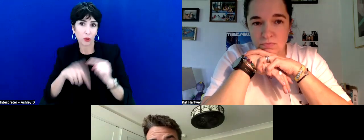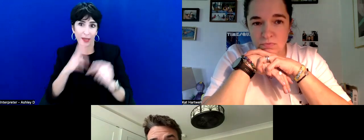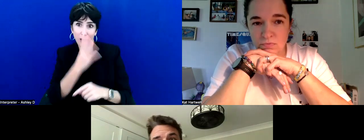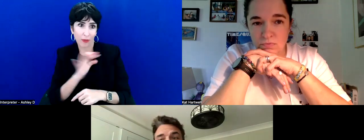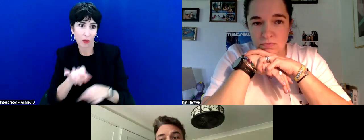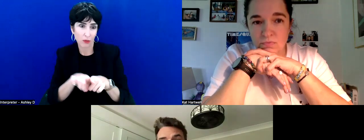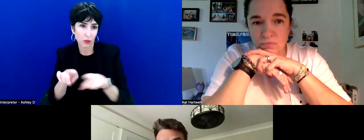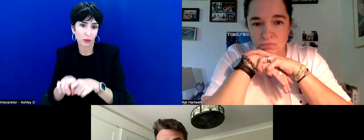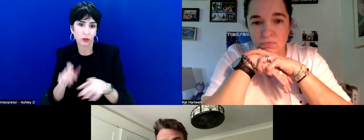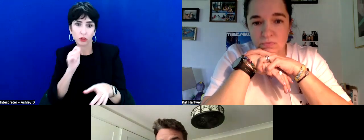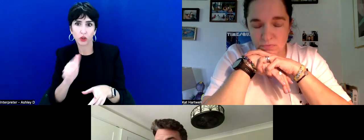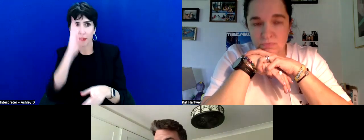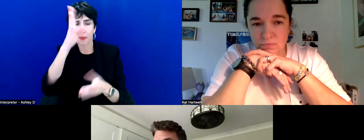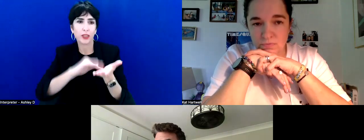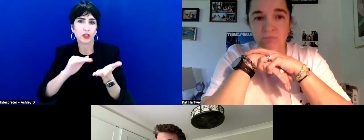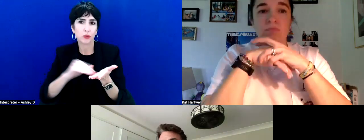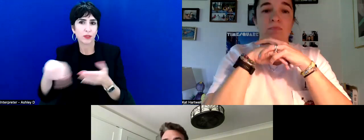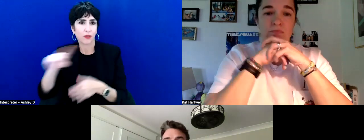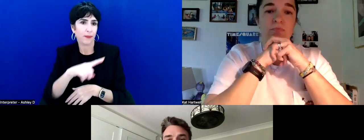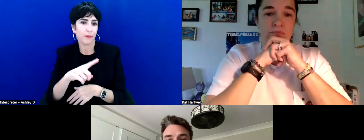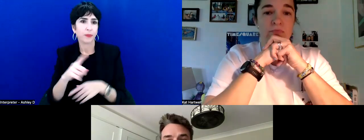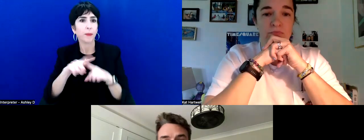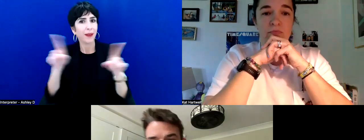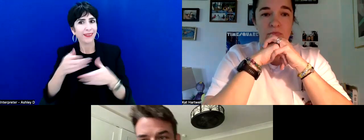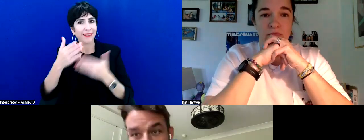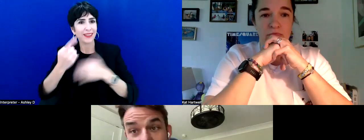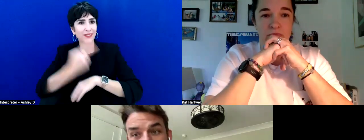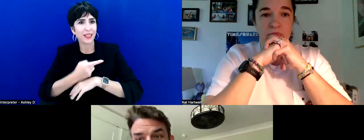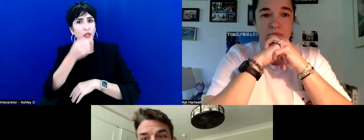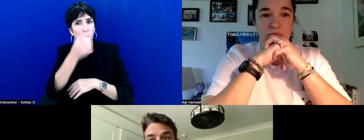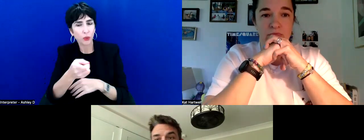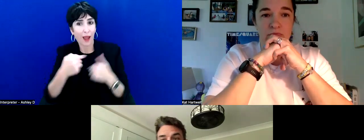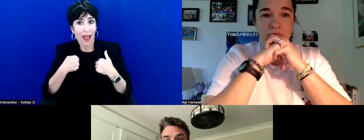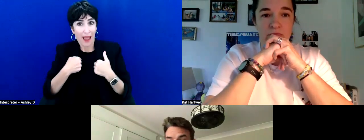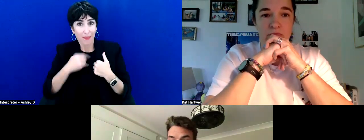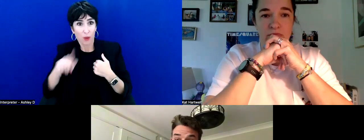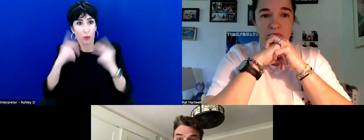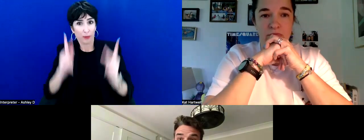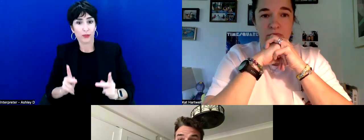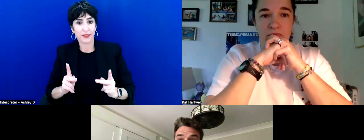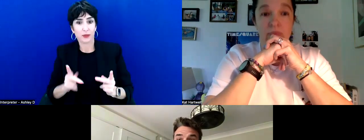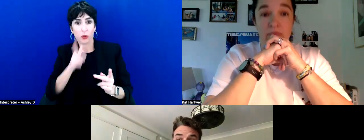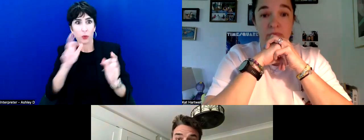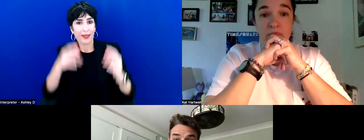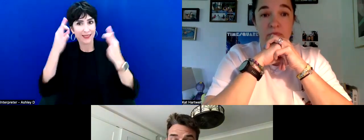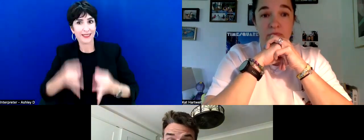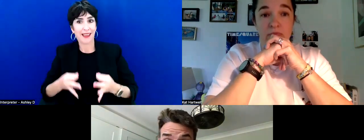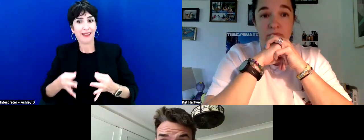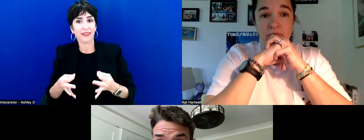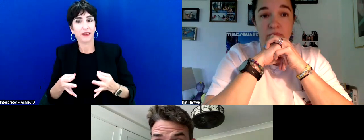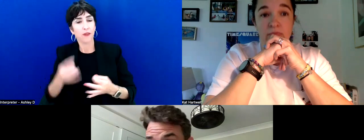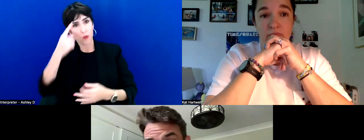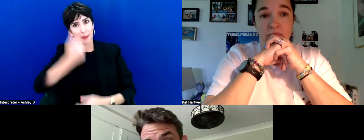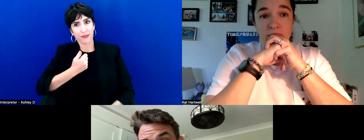either. And you shouldn't come up with excuses. But at the end of the day, I'm the only one who can decide for